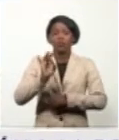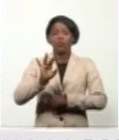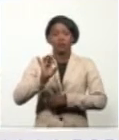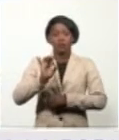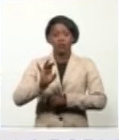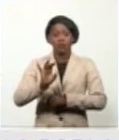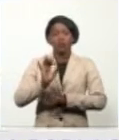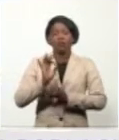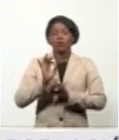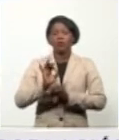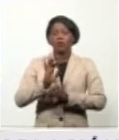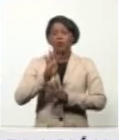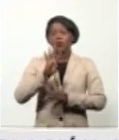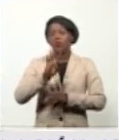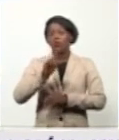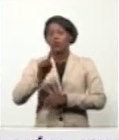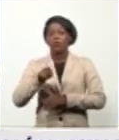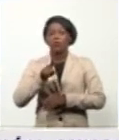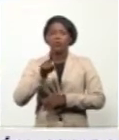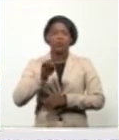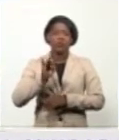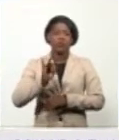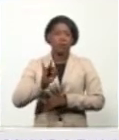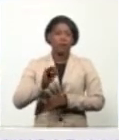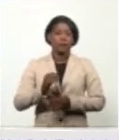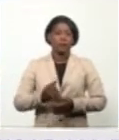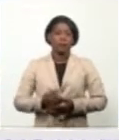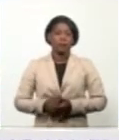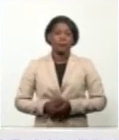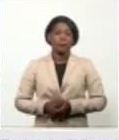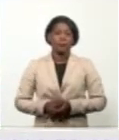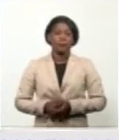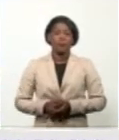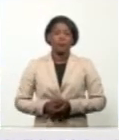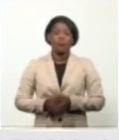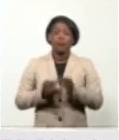with this rate of 4.17%.